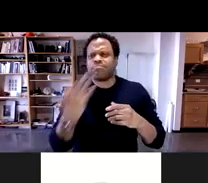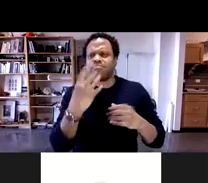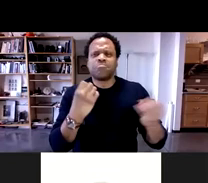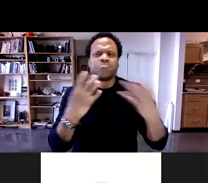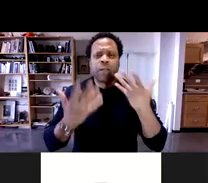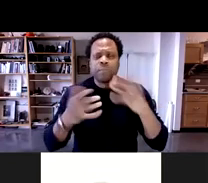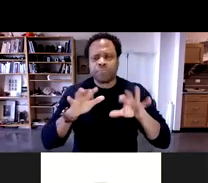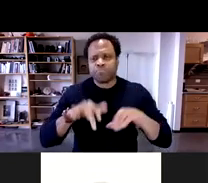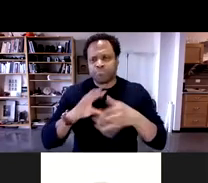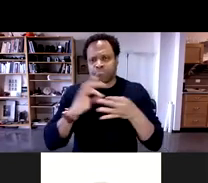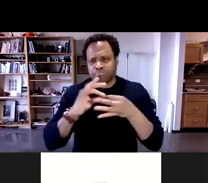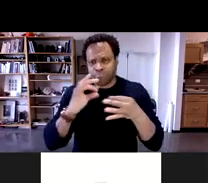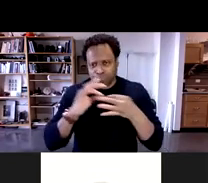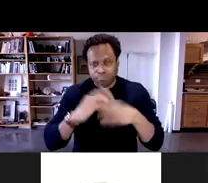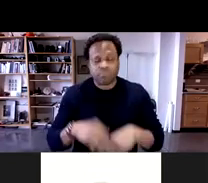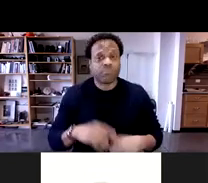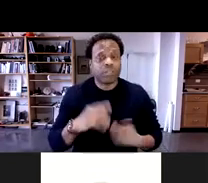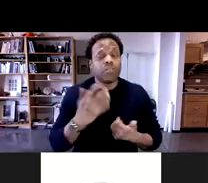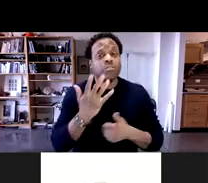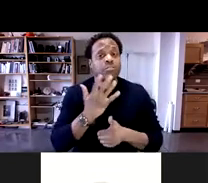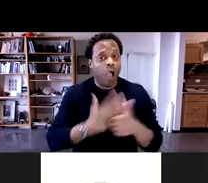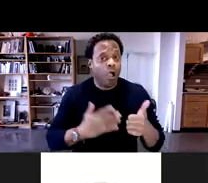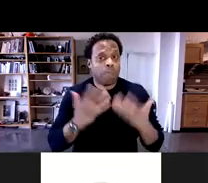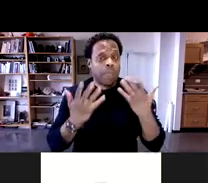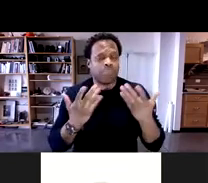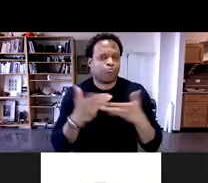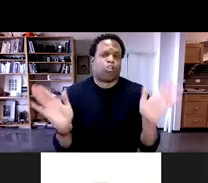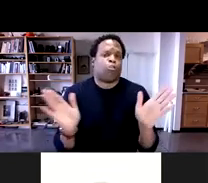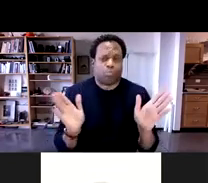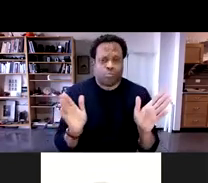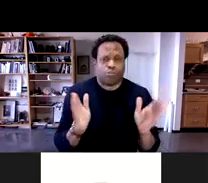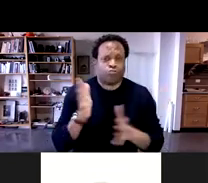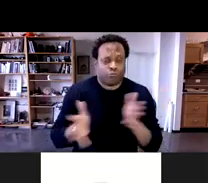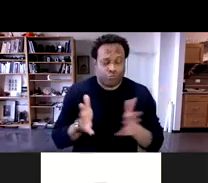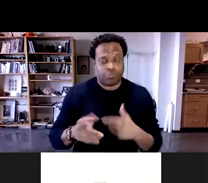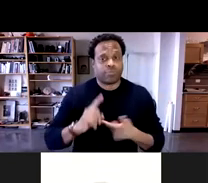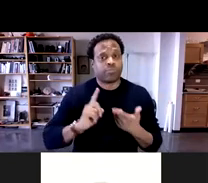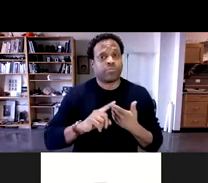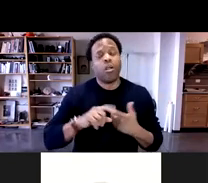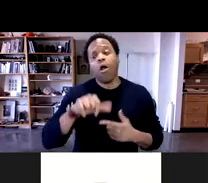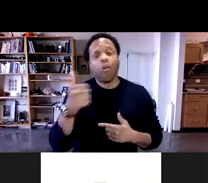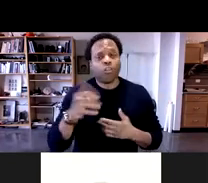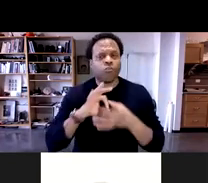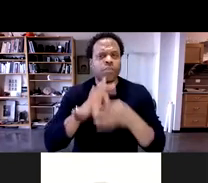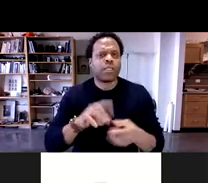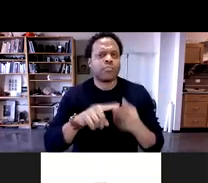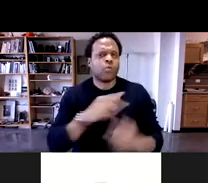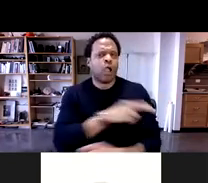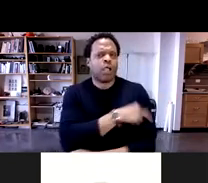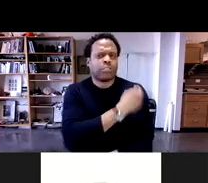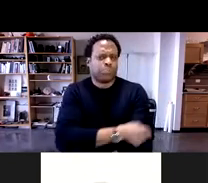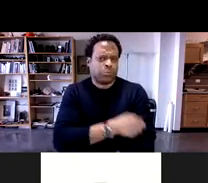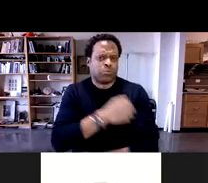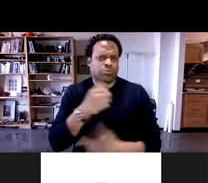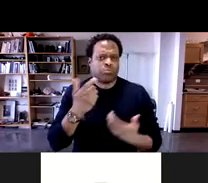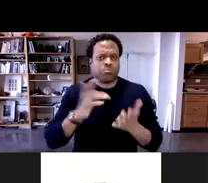sign language? So maybe if you like, go ahead and type out some things in the comments maybe. Just in general, what gestures